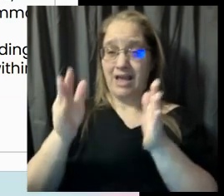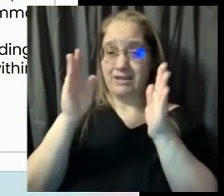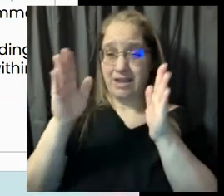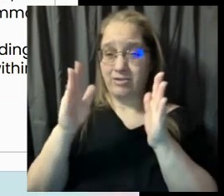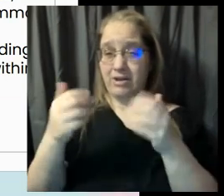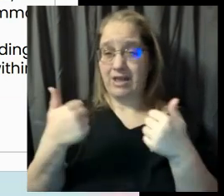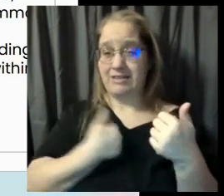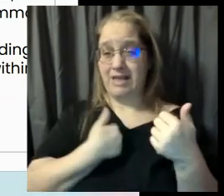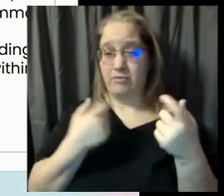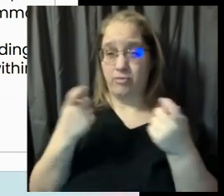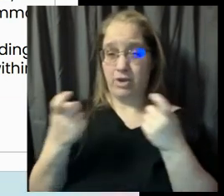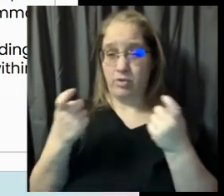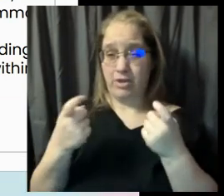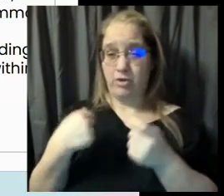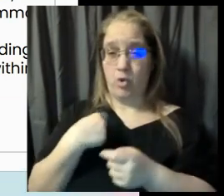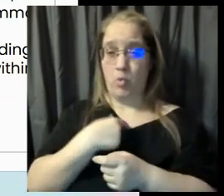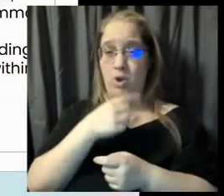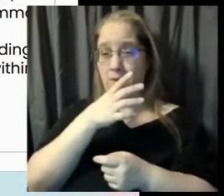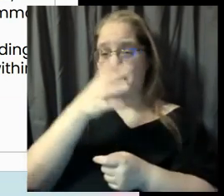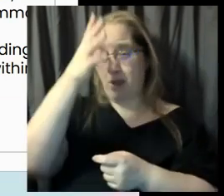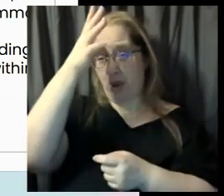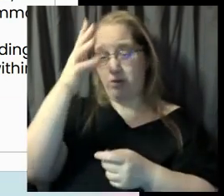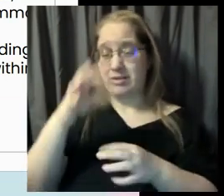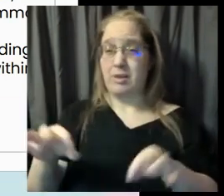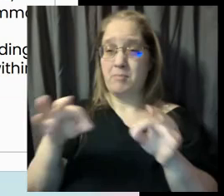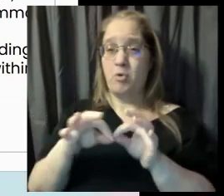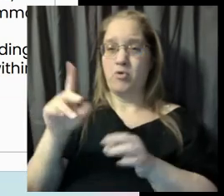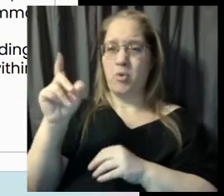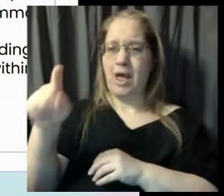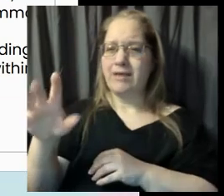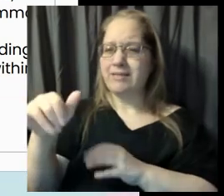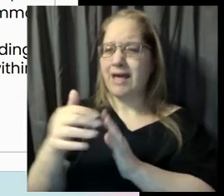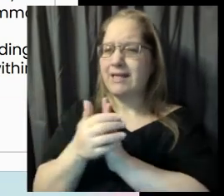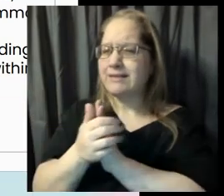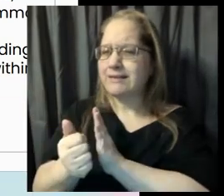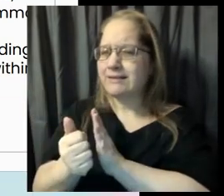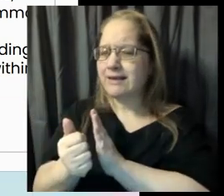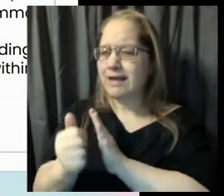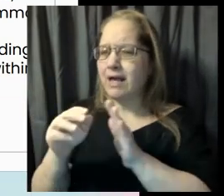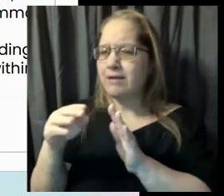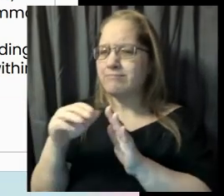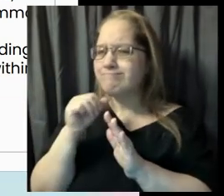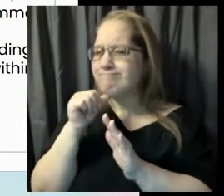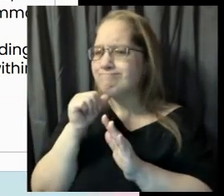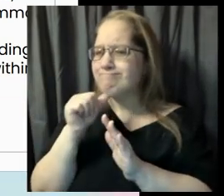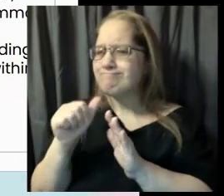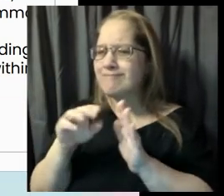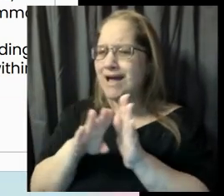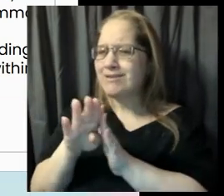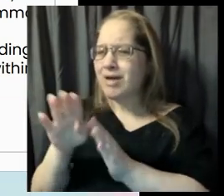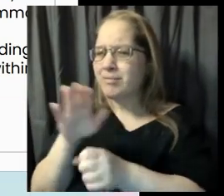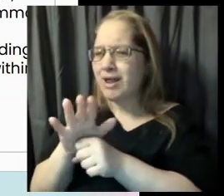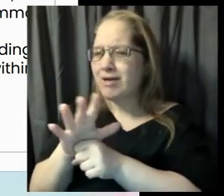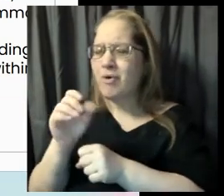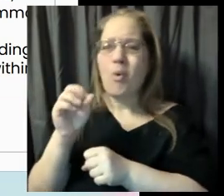self-regulation. As parents, it is important to ask, is the skill truly an underdeveloped skill, or is